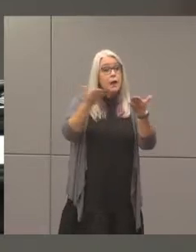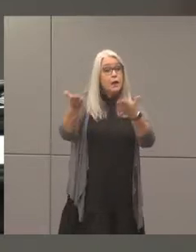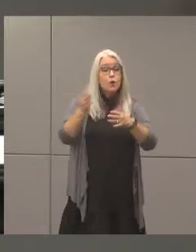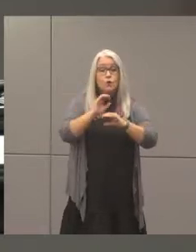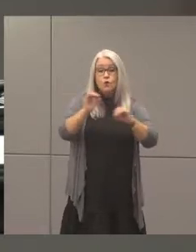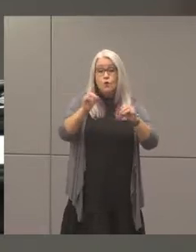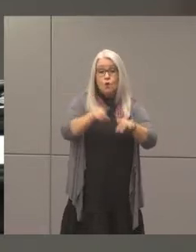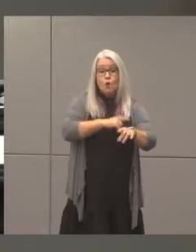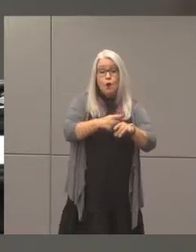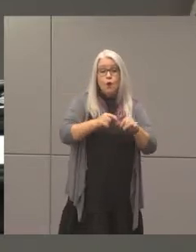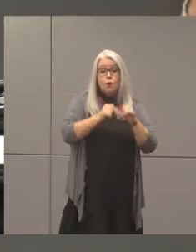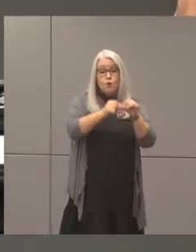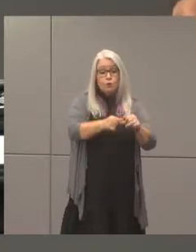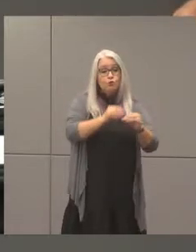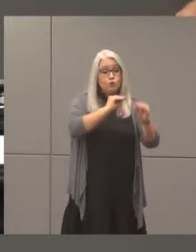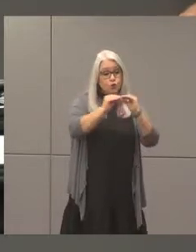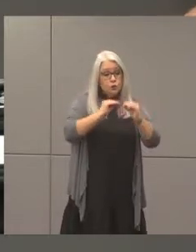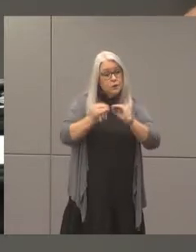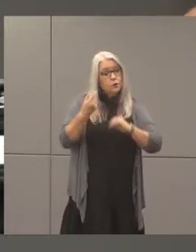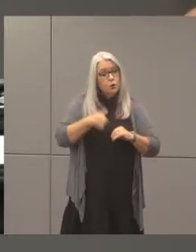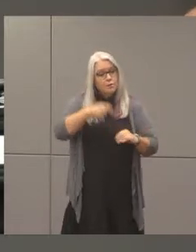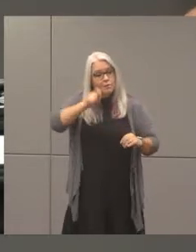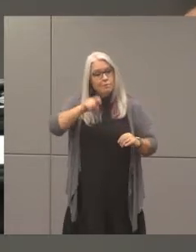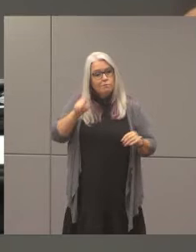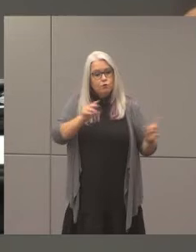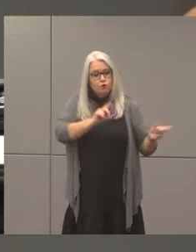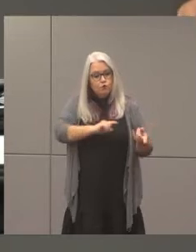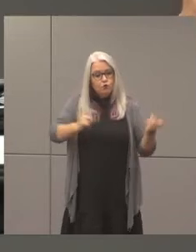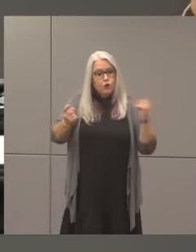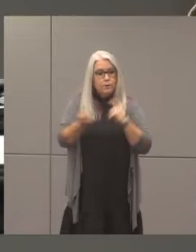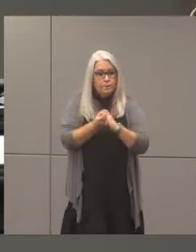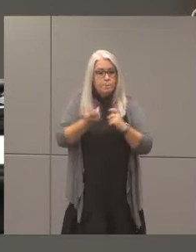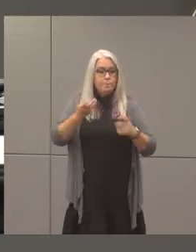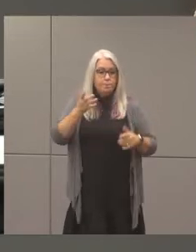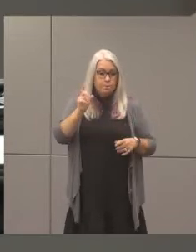services. So we have to move on to something different.